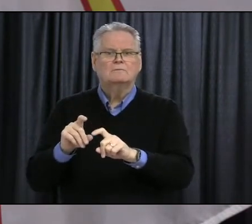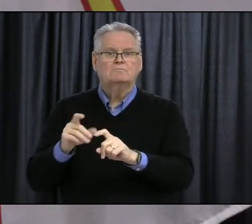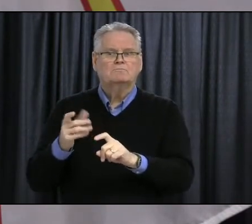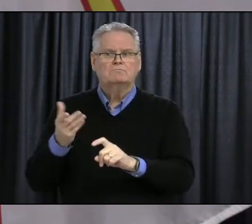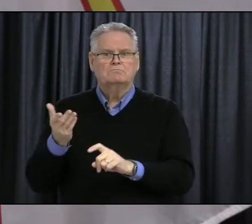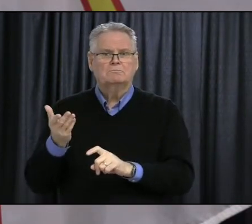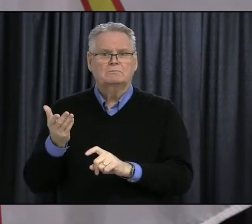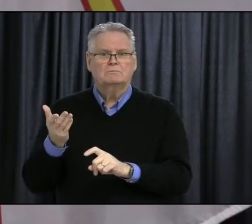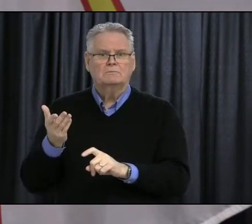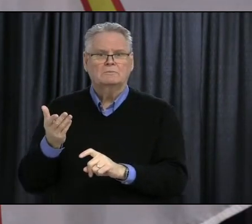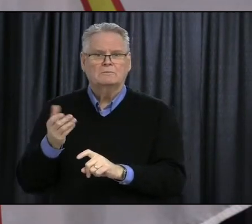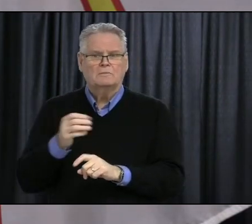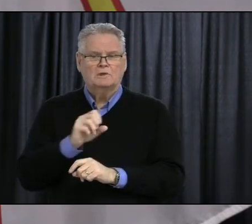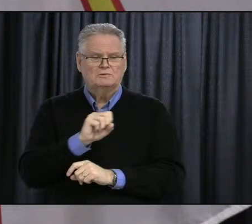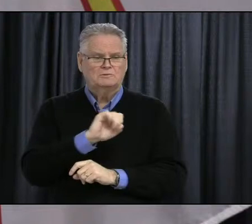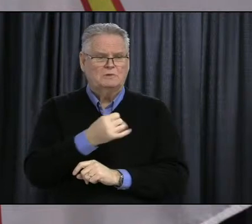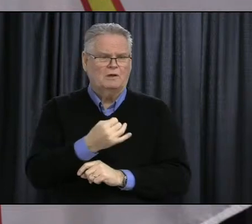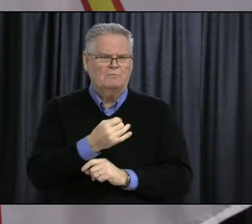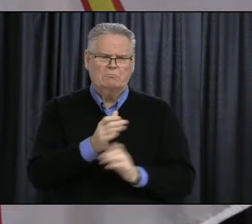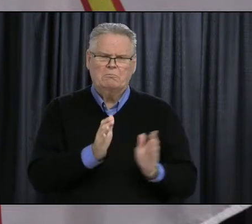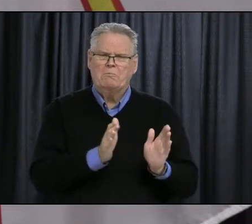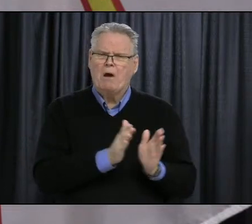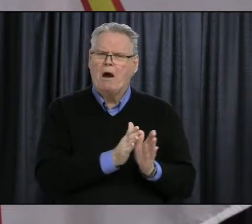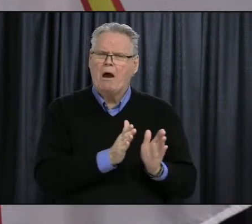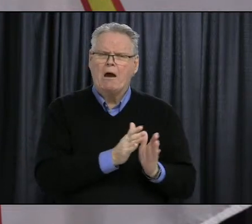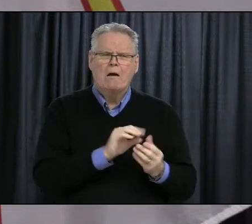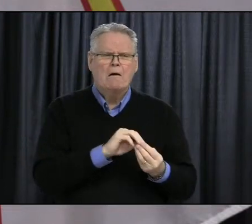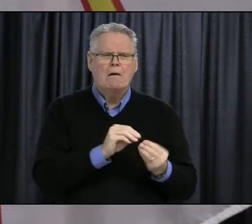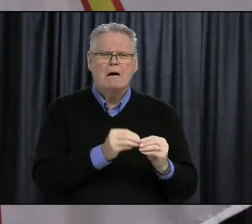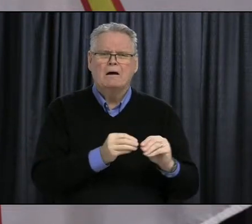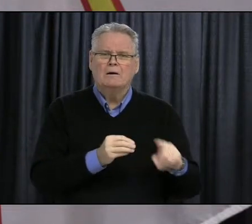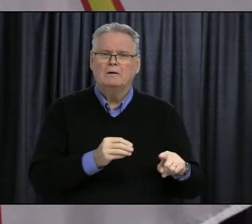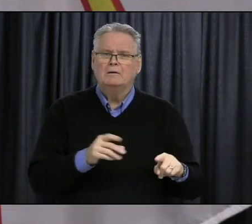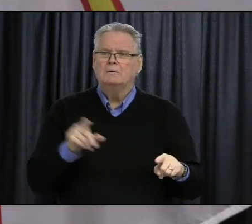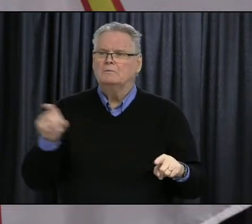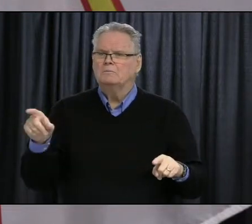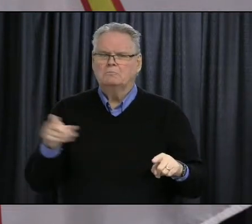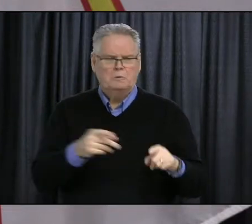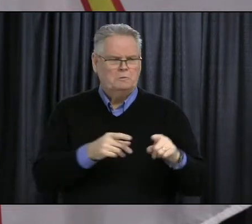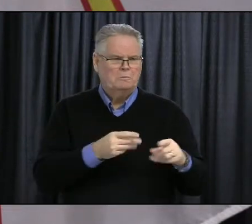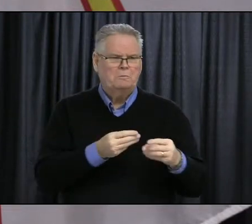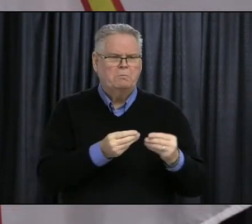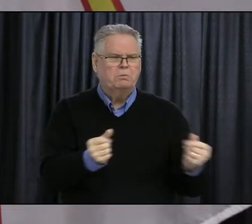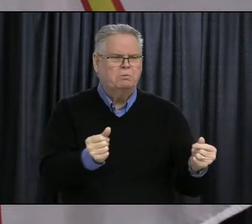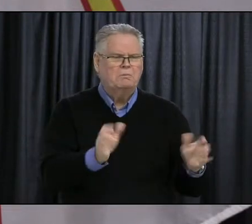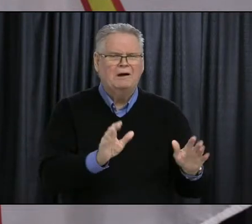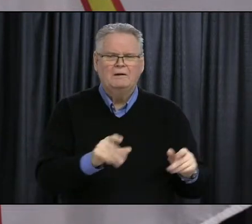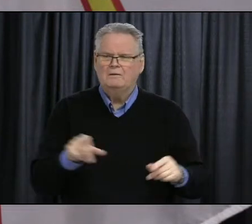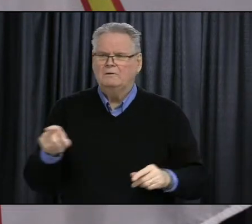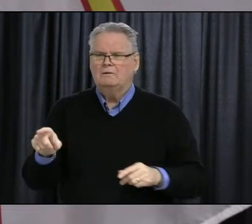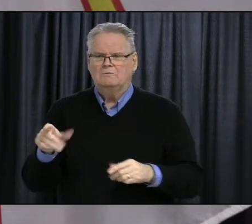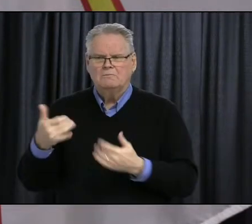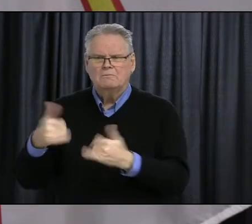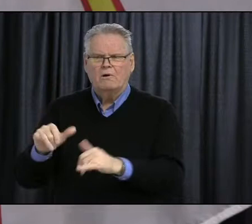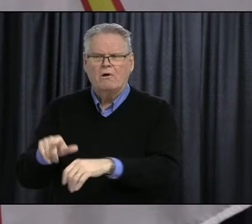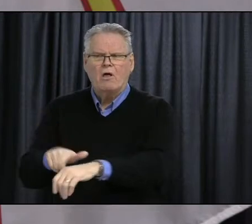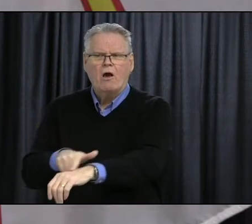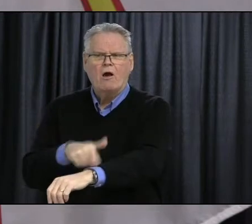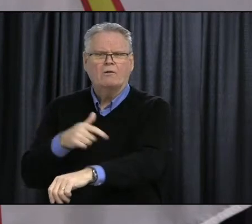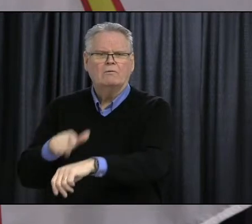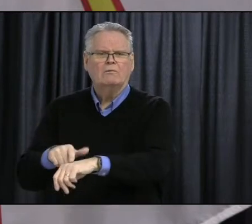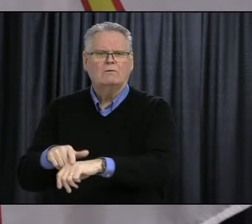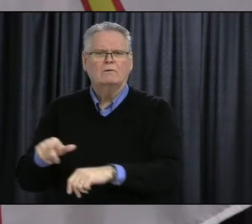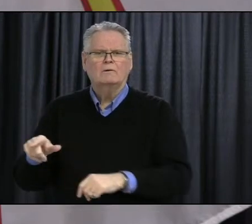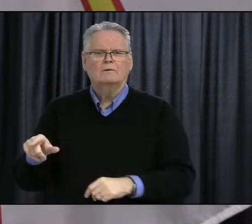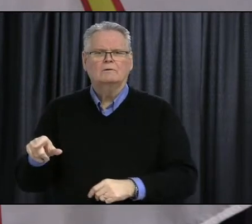then you had to do contact tracing with those cases, and so that's why that went on a little bit longer. So beyond those initial